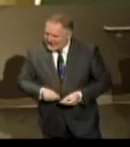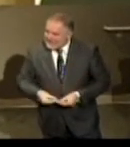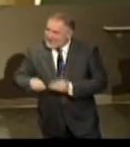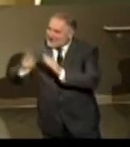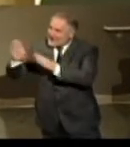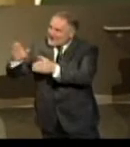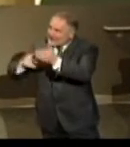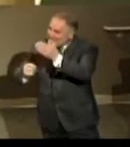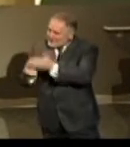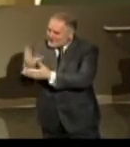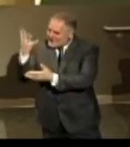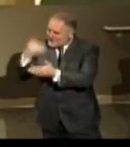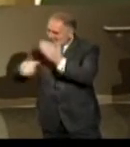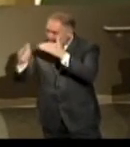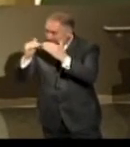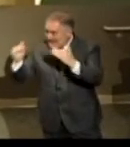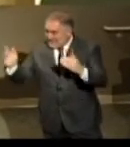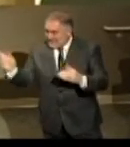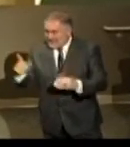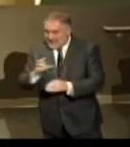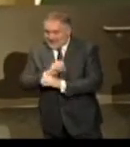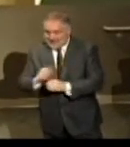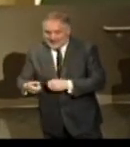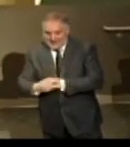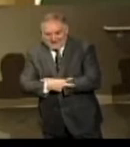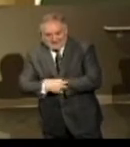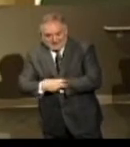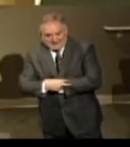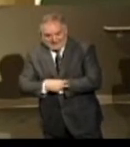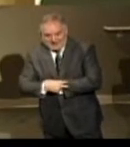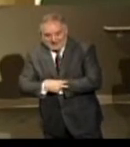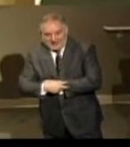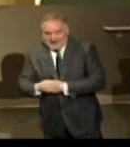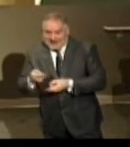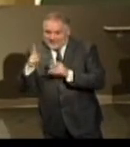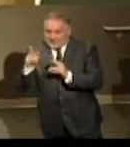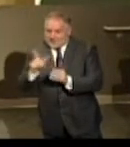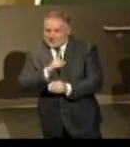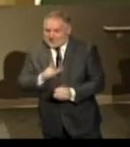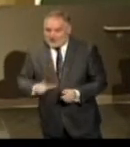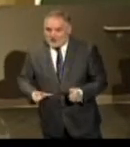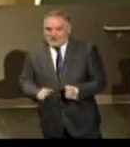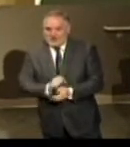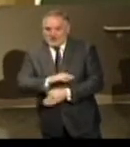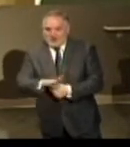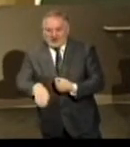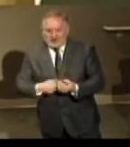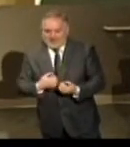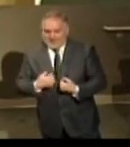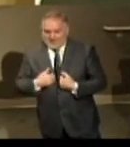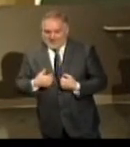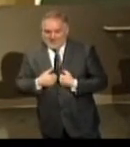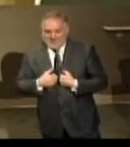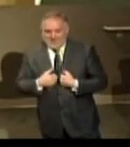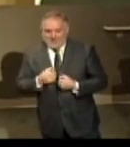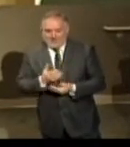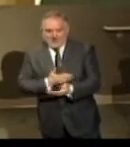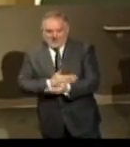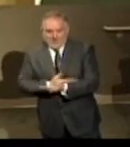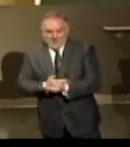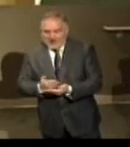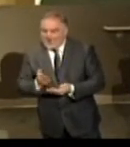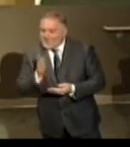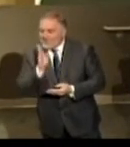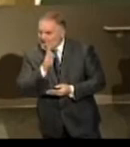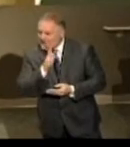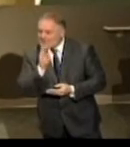heaven where nothing can steal it, nothing can take away with it. I've honored the Lord with my substance, first fruits of my increase. My barn shall be filled with plenty. God will